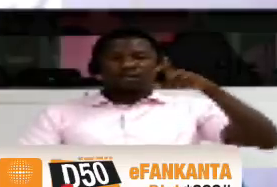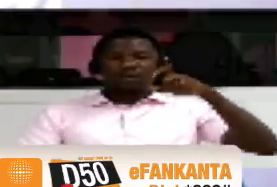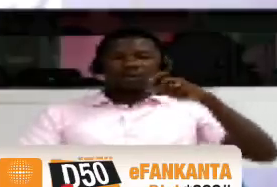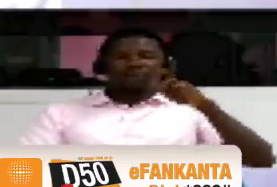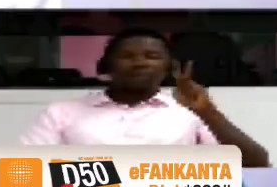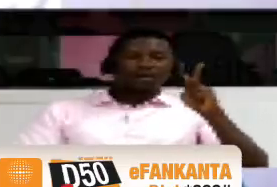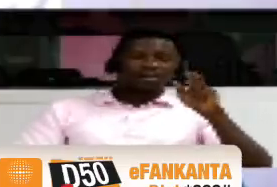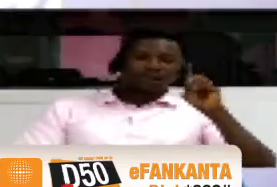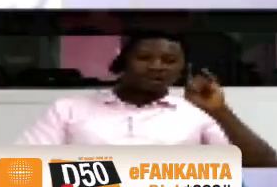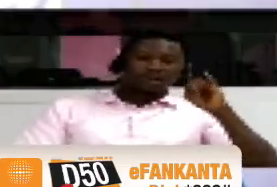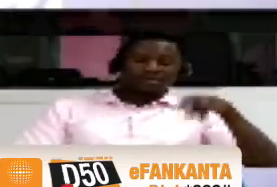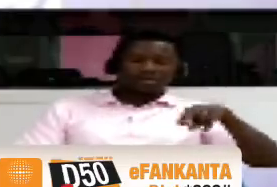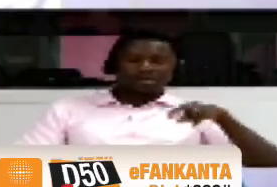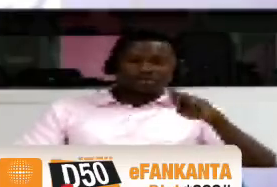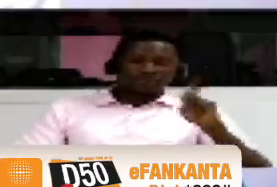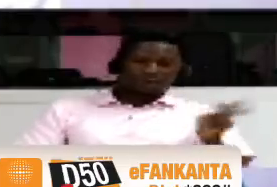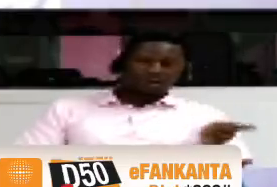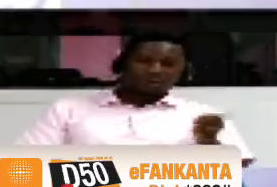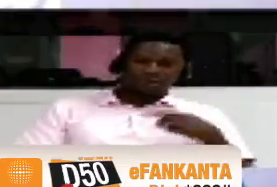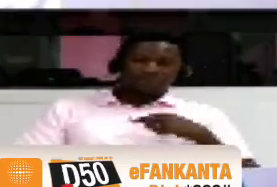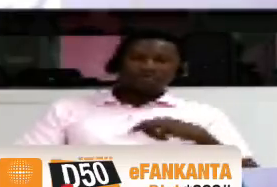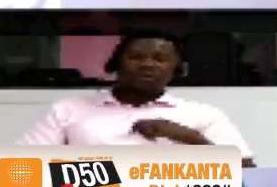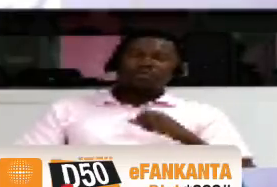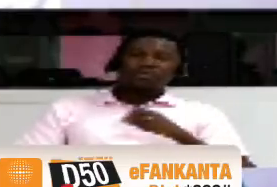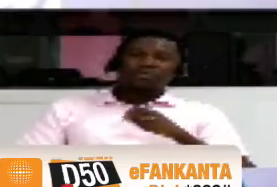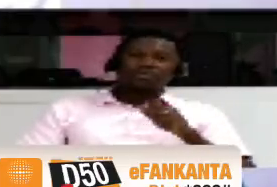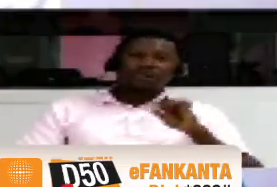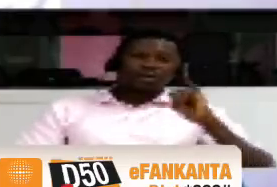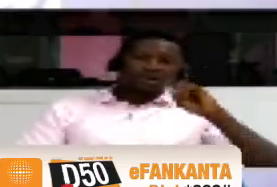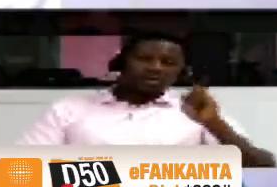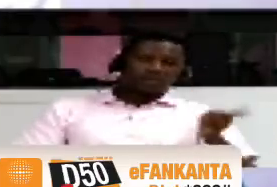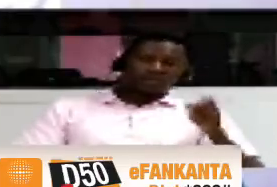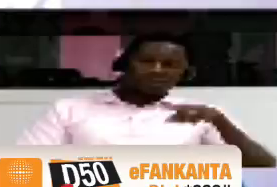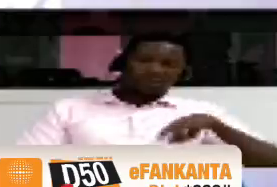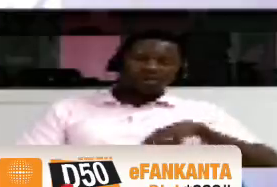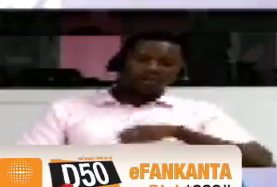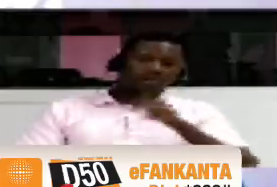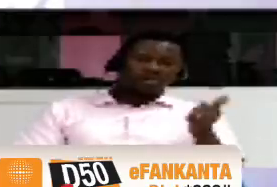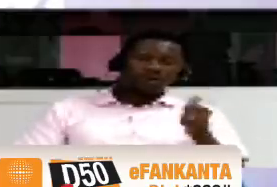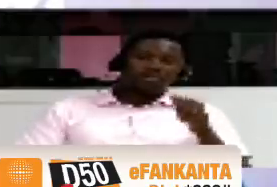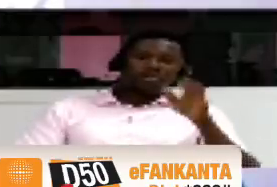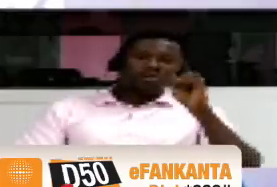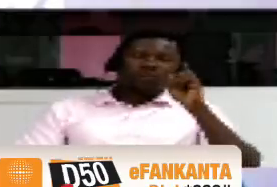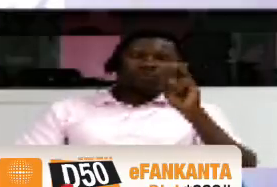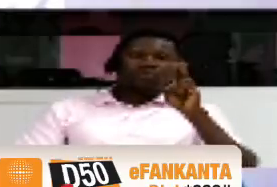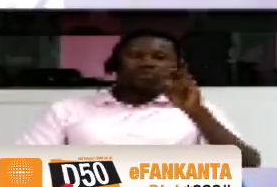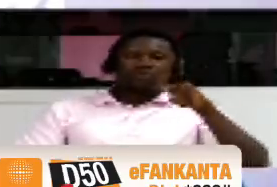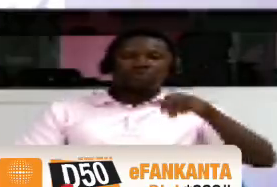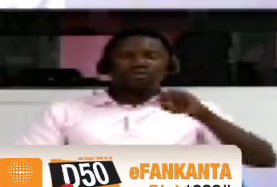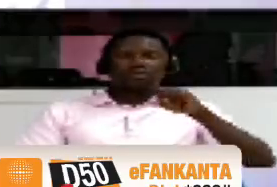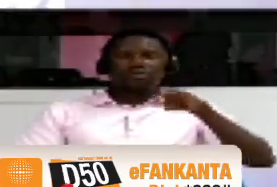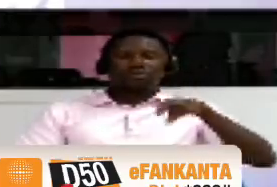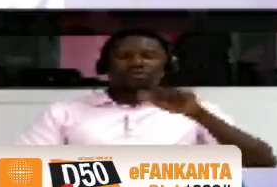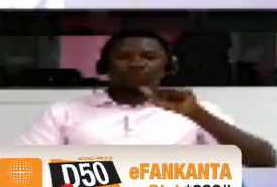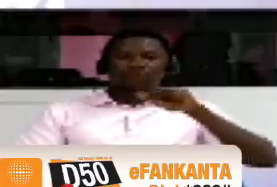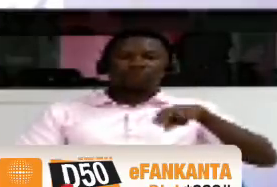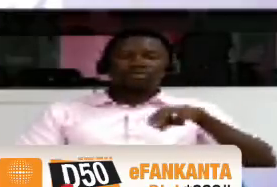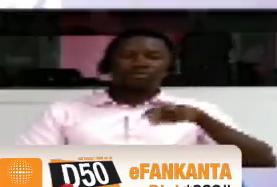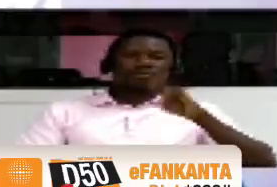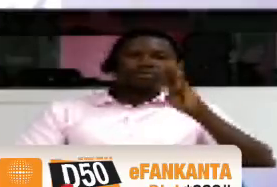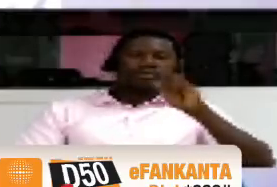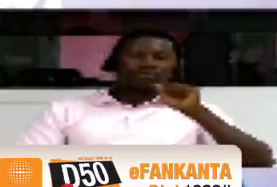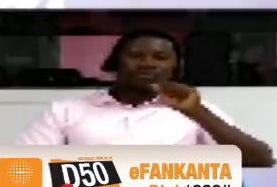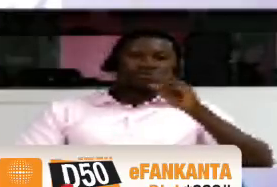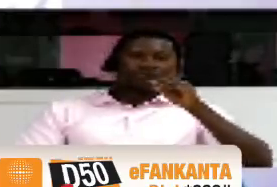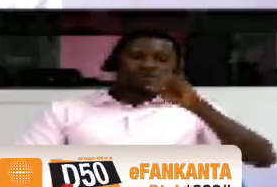Minister. Exactly. Usman Baji. Yes. Okay. So you sense a different tone in their voices. Mm-hmm. And